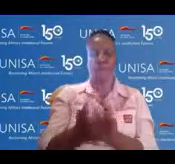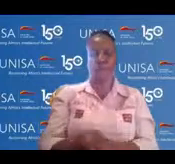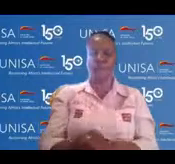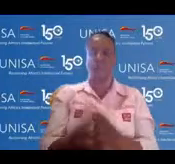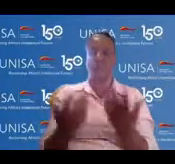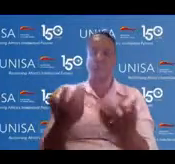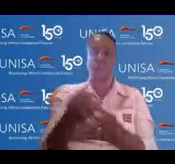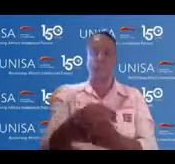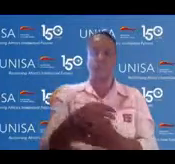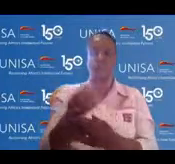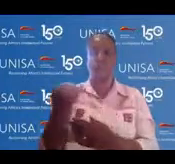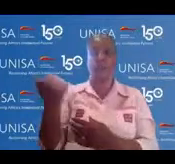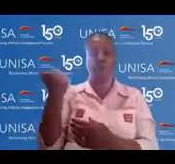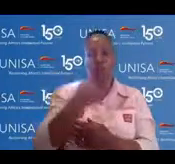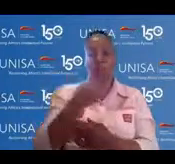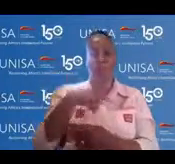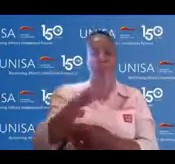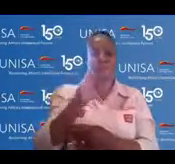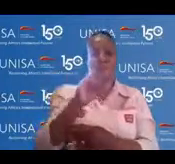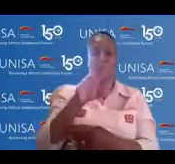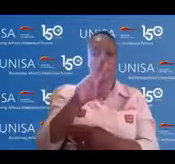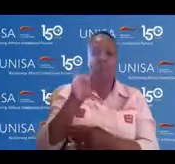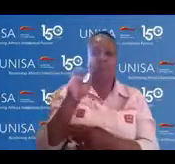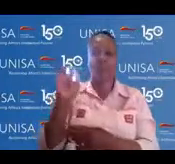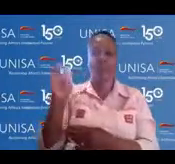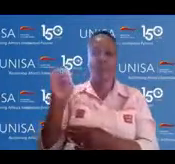using 0800 00